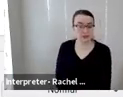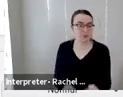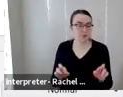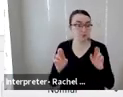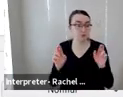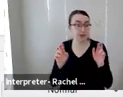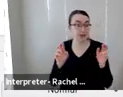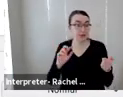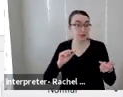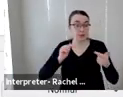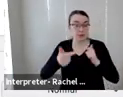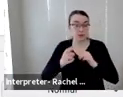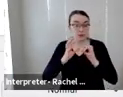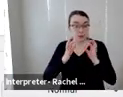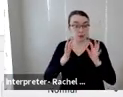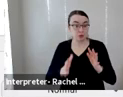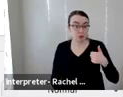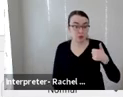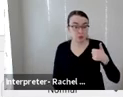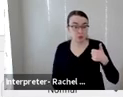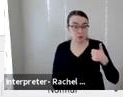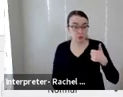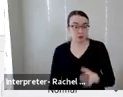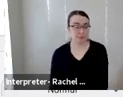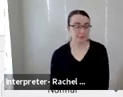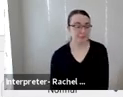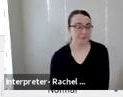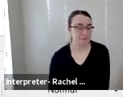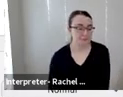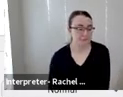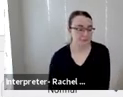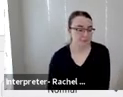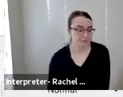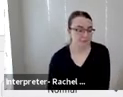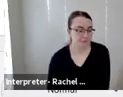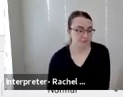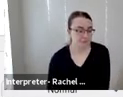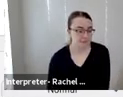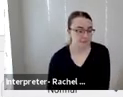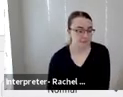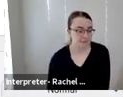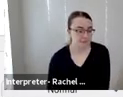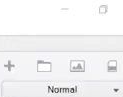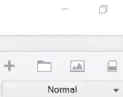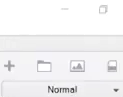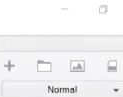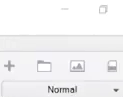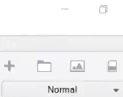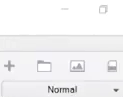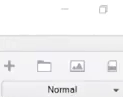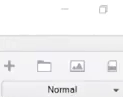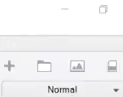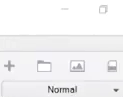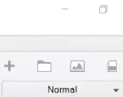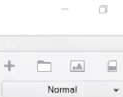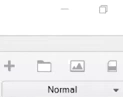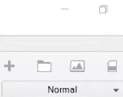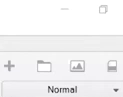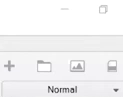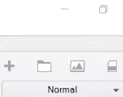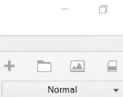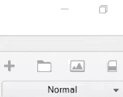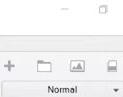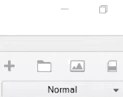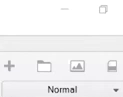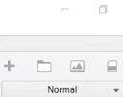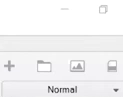Yeah, just one quick one. Sure. I have a question about your